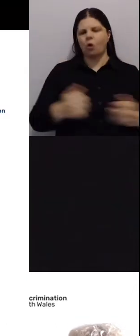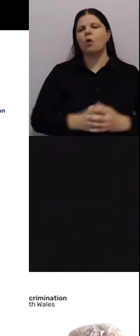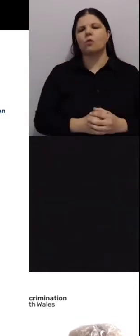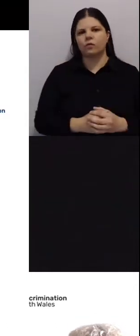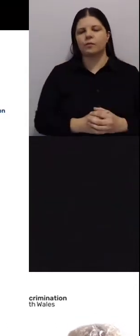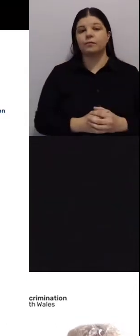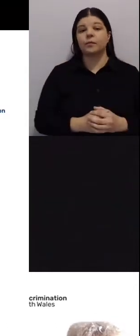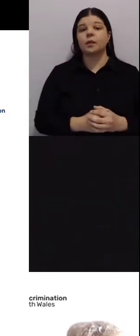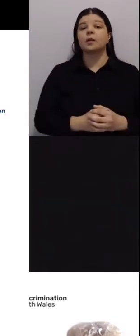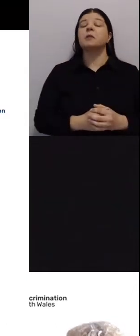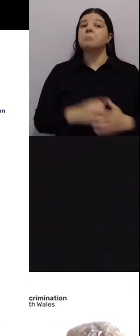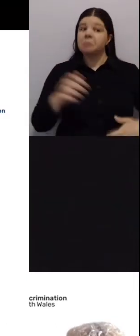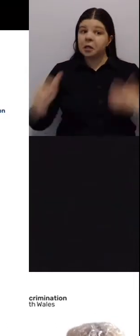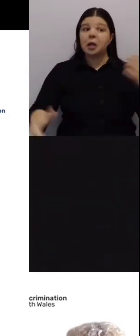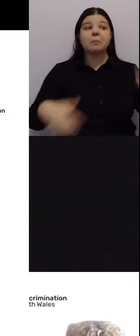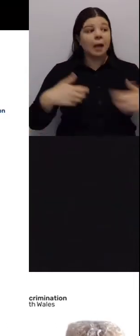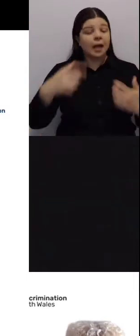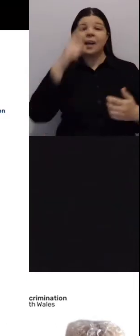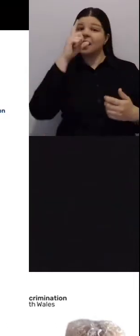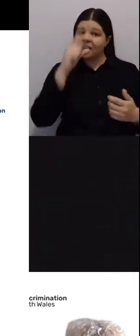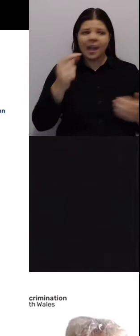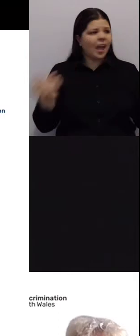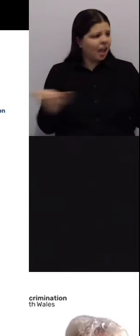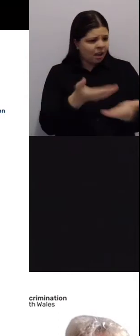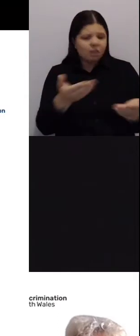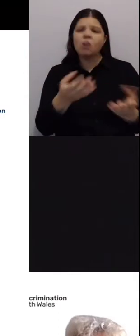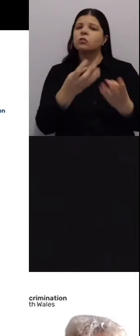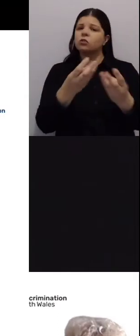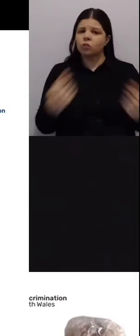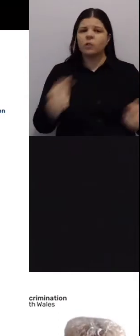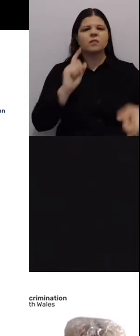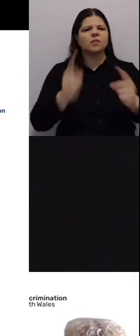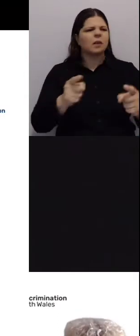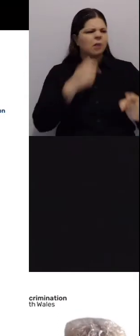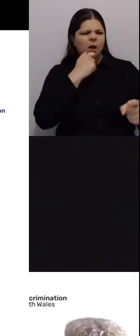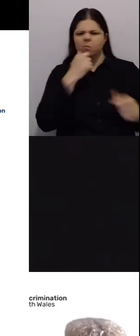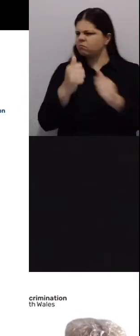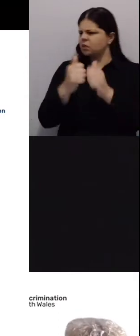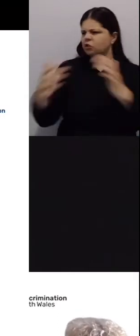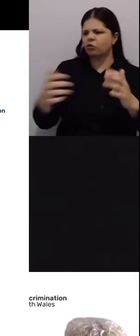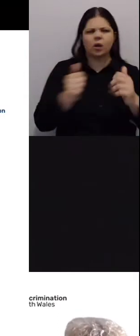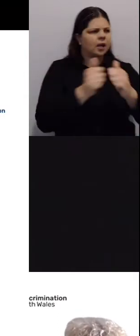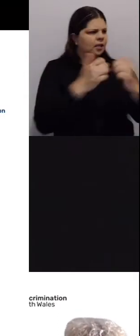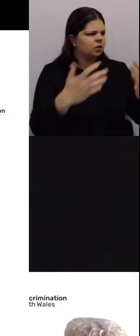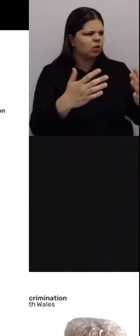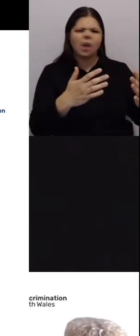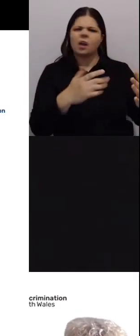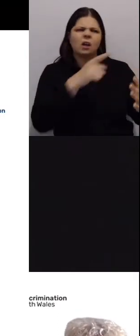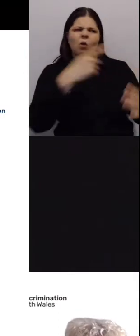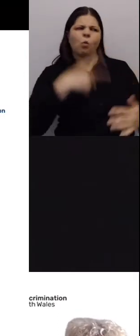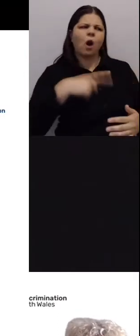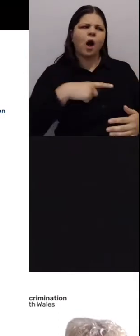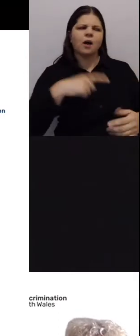Complaints can be resolved even when the parties do not agree on what happened and why.